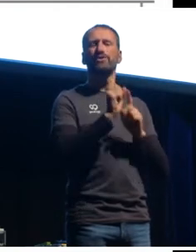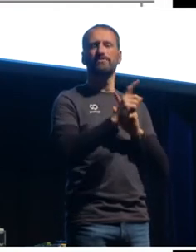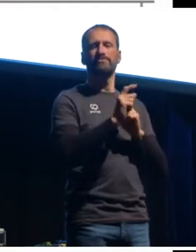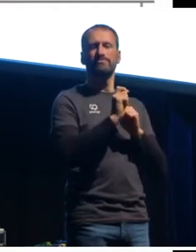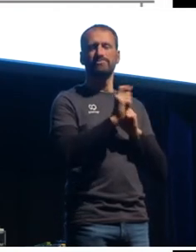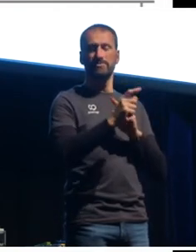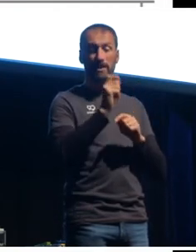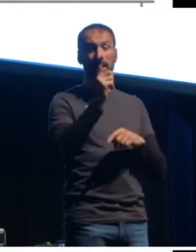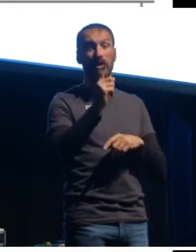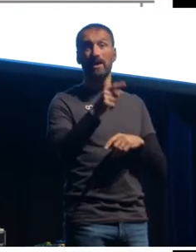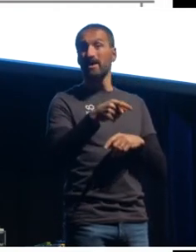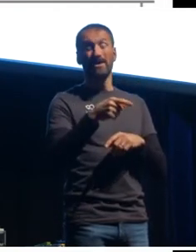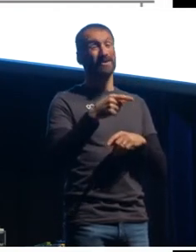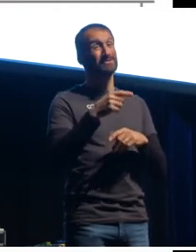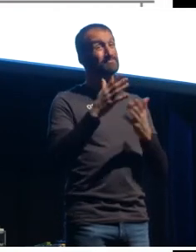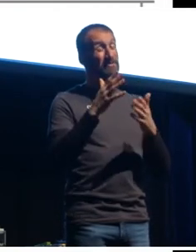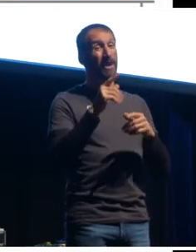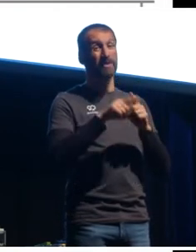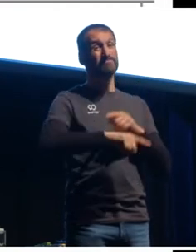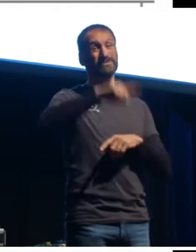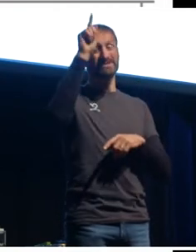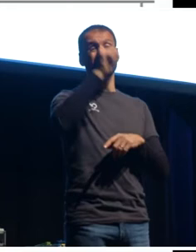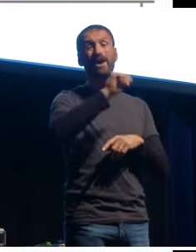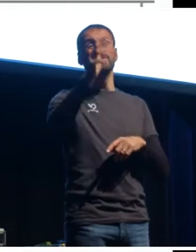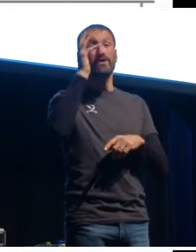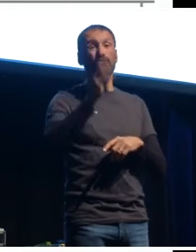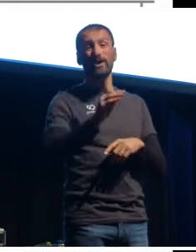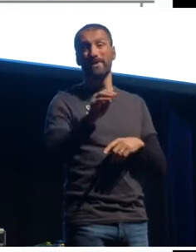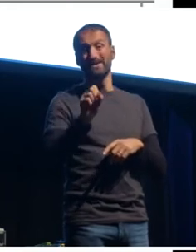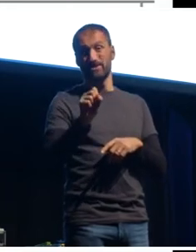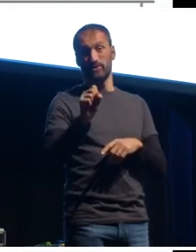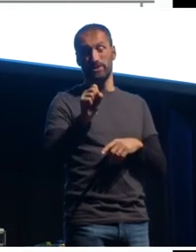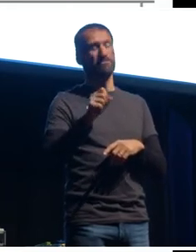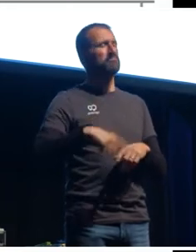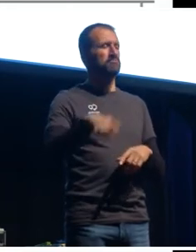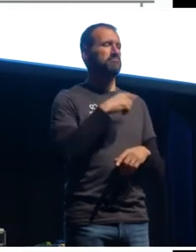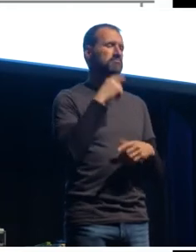that sometimes it would spike to even 1500 milliseconds. So we know